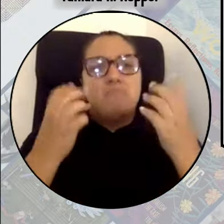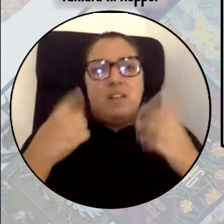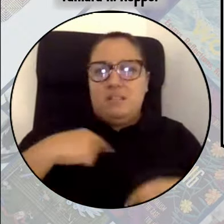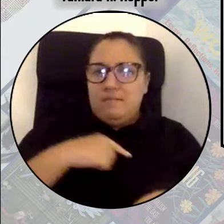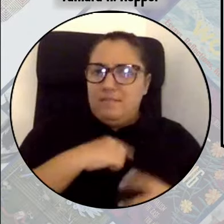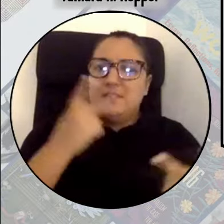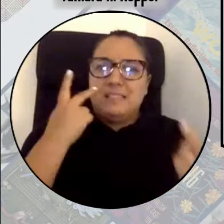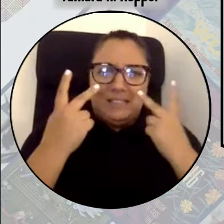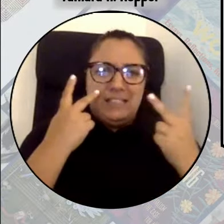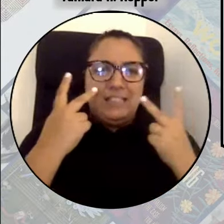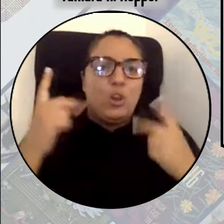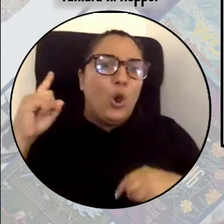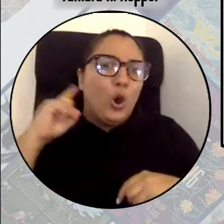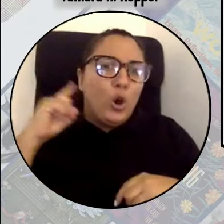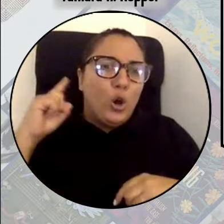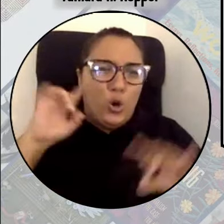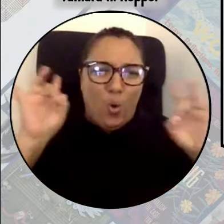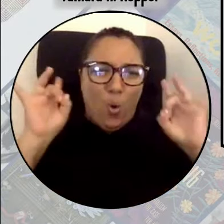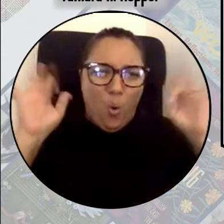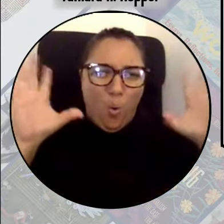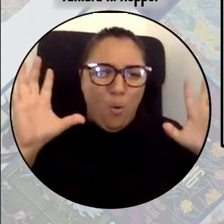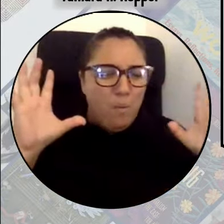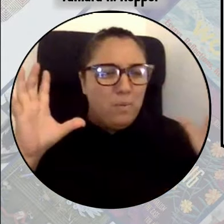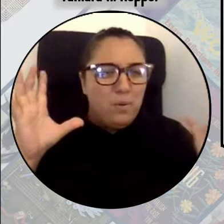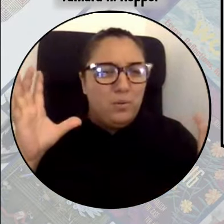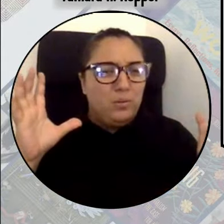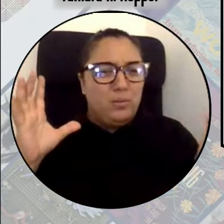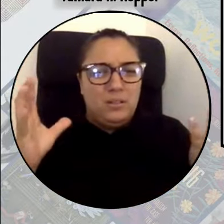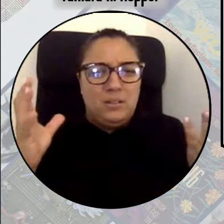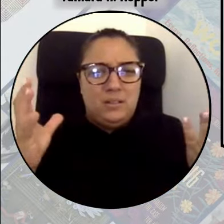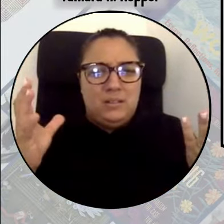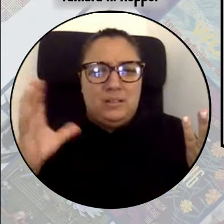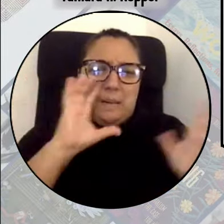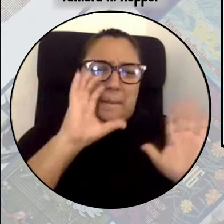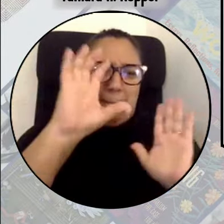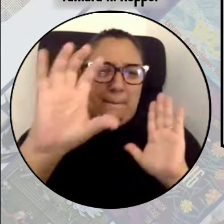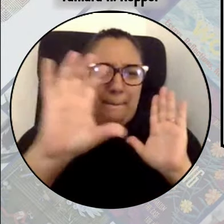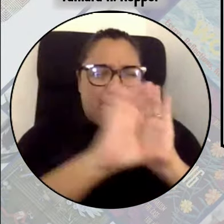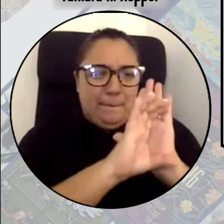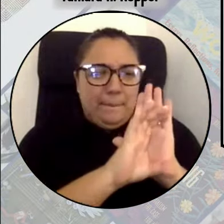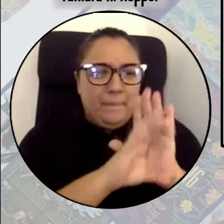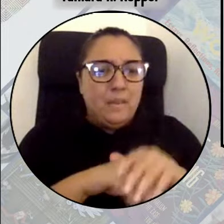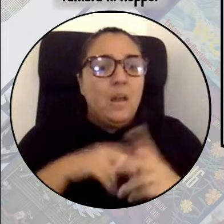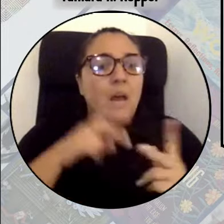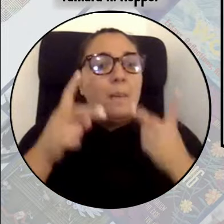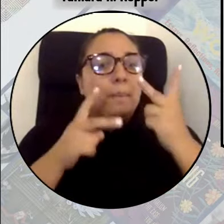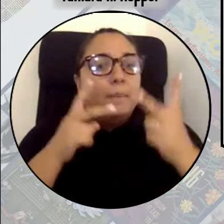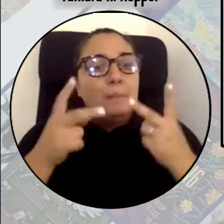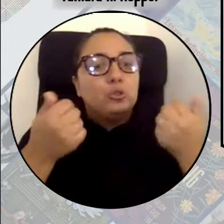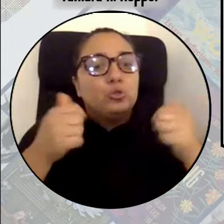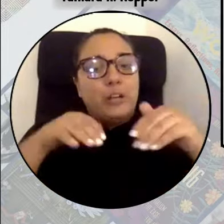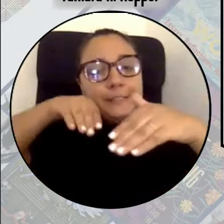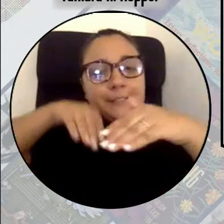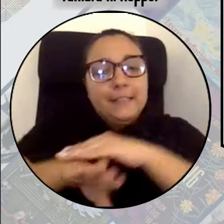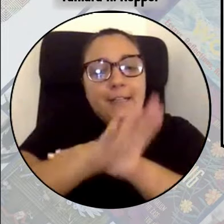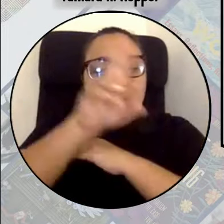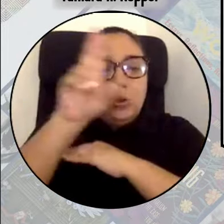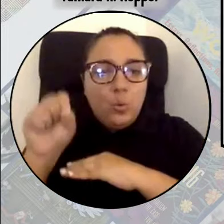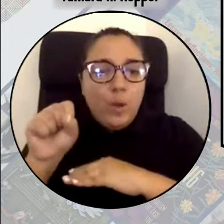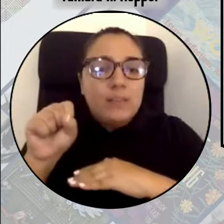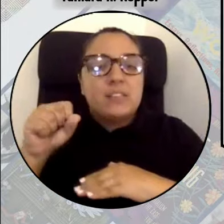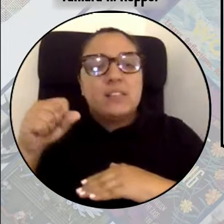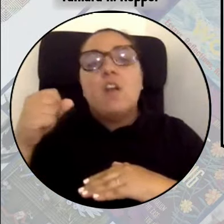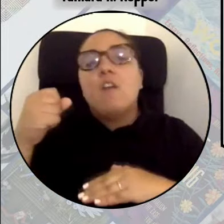seen and heard of the terrible images that we saw of people at the borders. This is where a couple summers